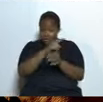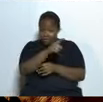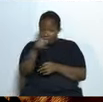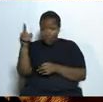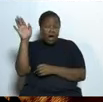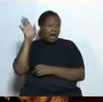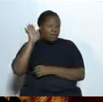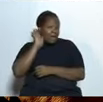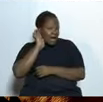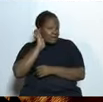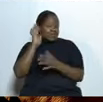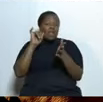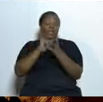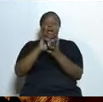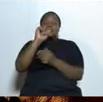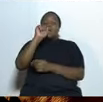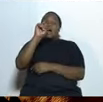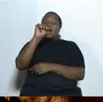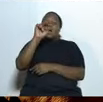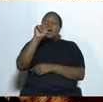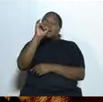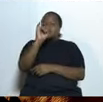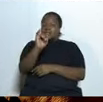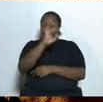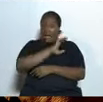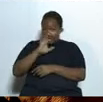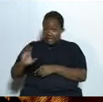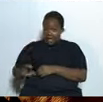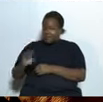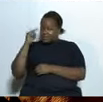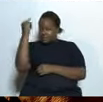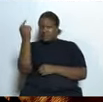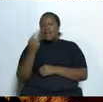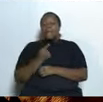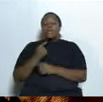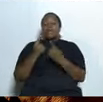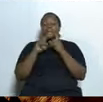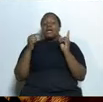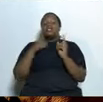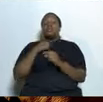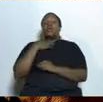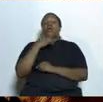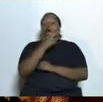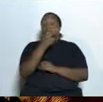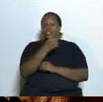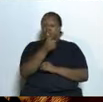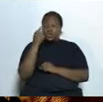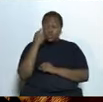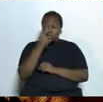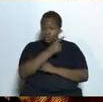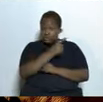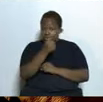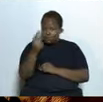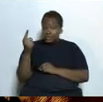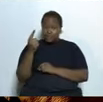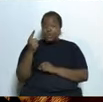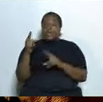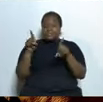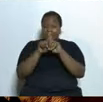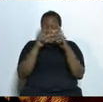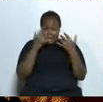that the antichrist is what? Coming. But notice what it says. Even now,